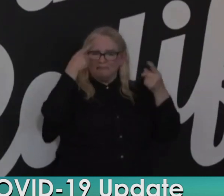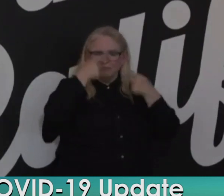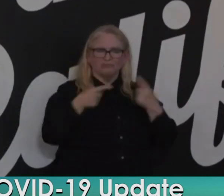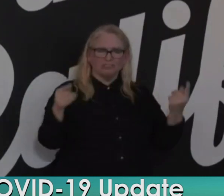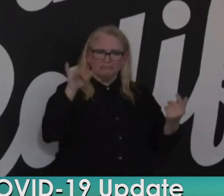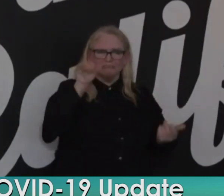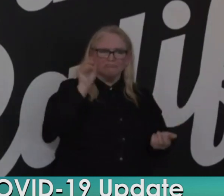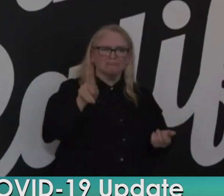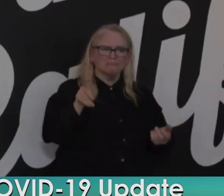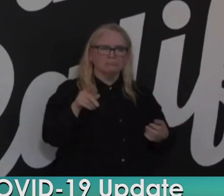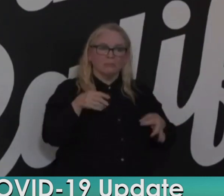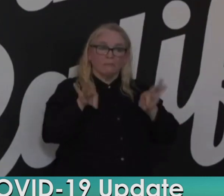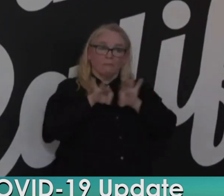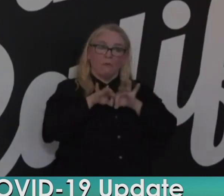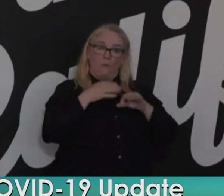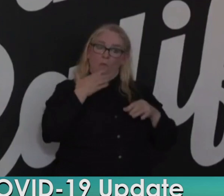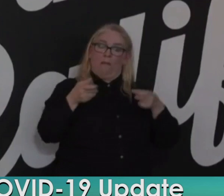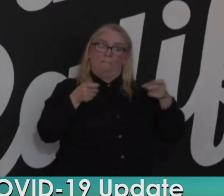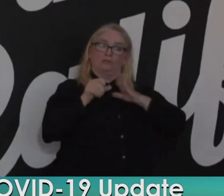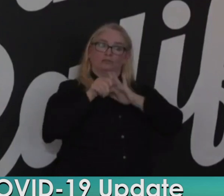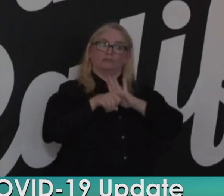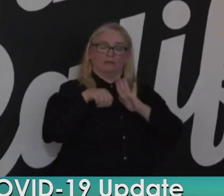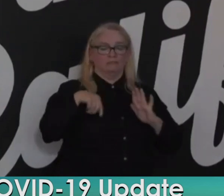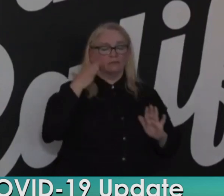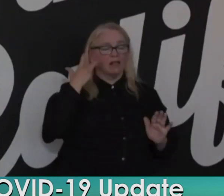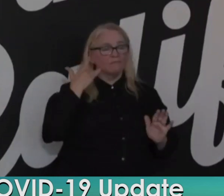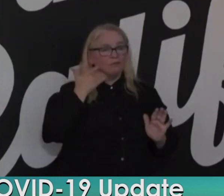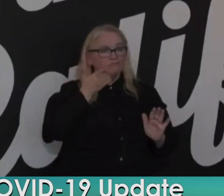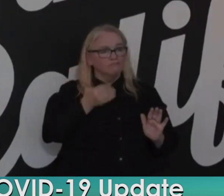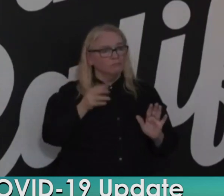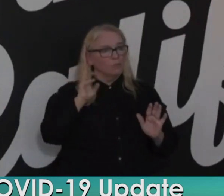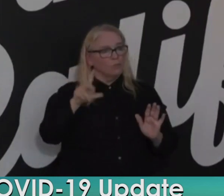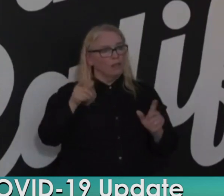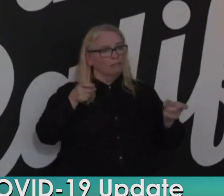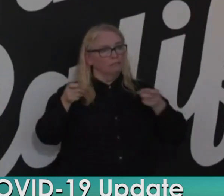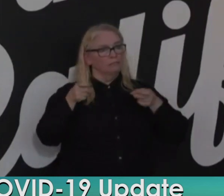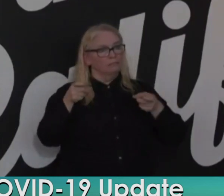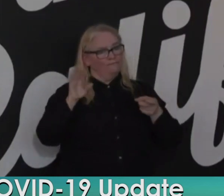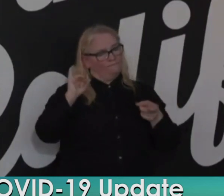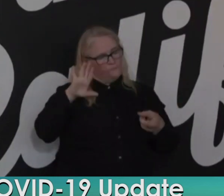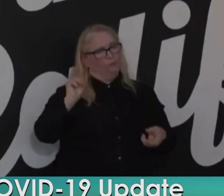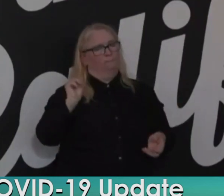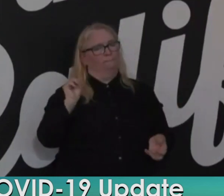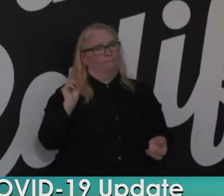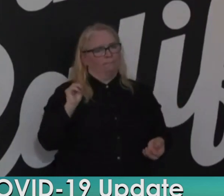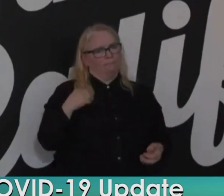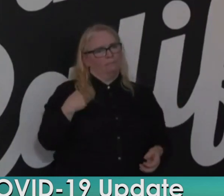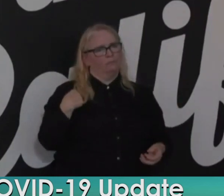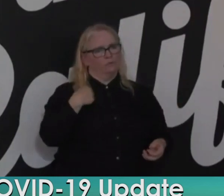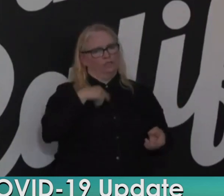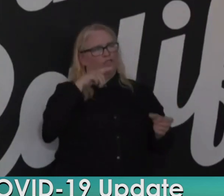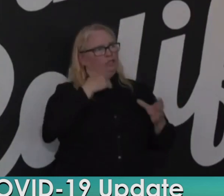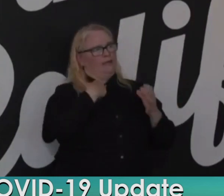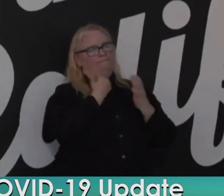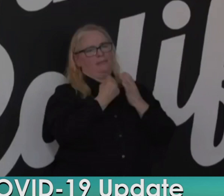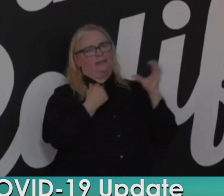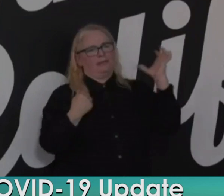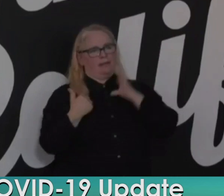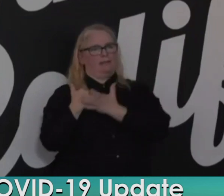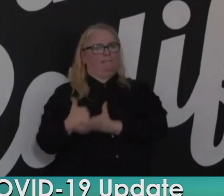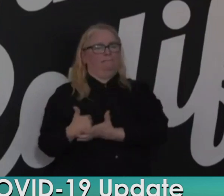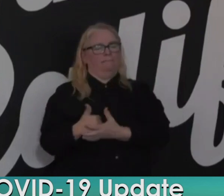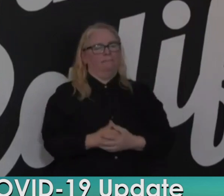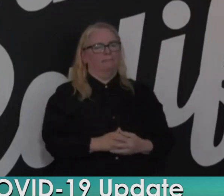states, I think California is going to be very firmly grounded as a beneficiary of that sentiment, if indeed that sentiment